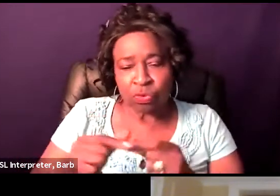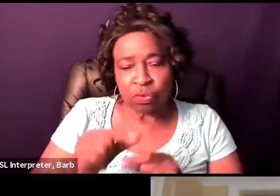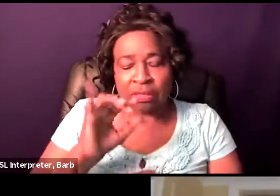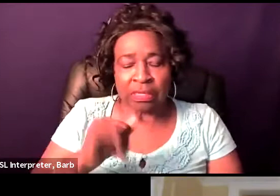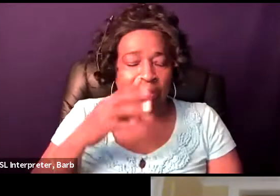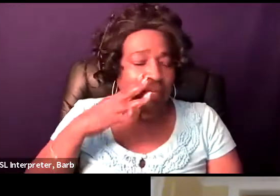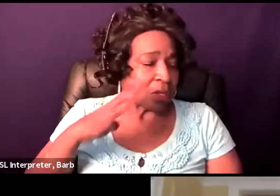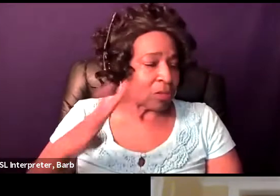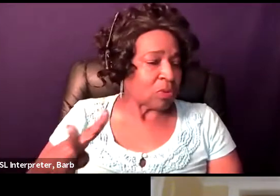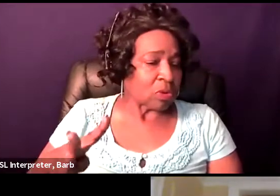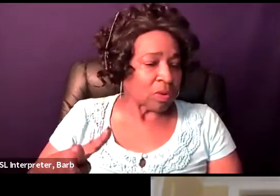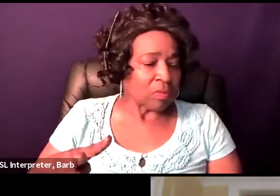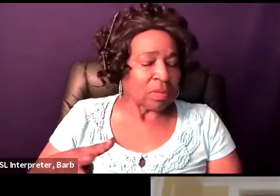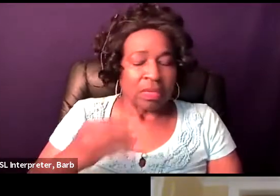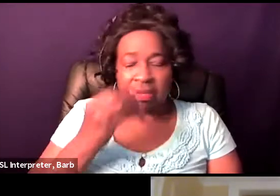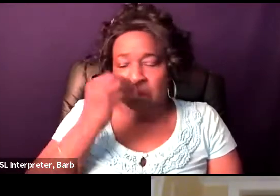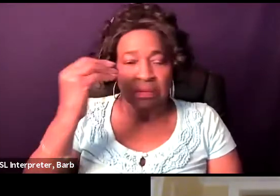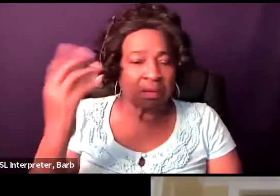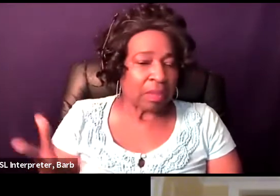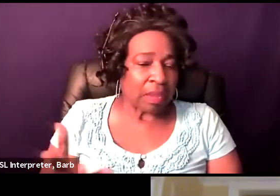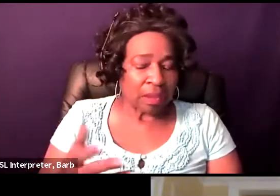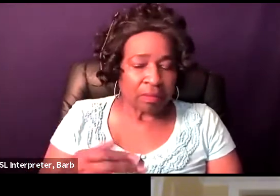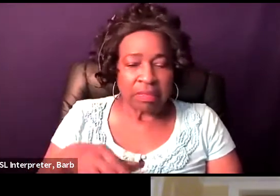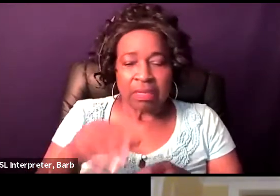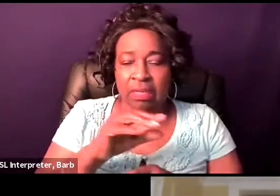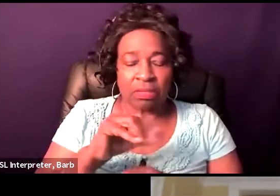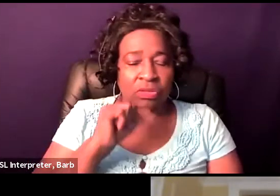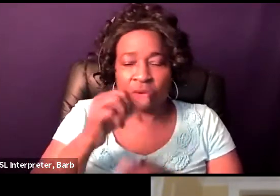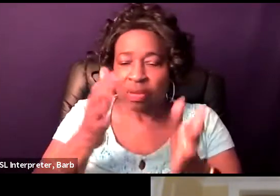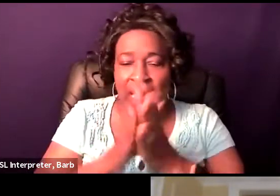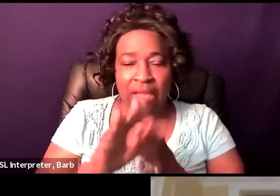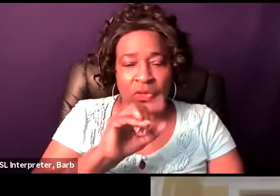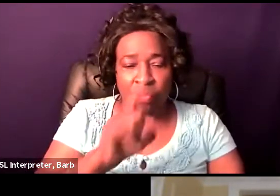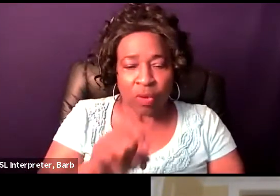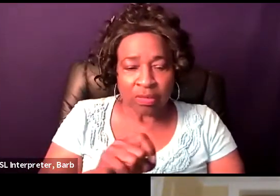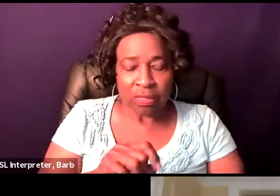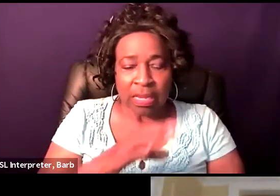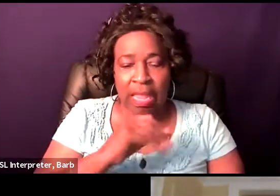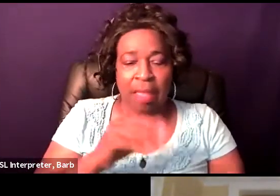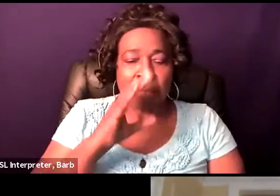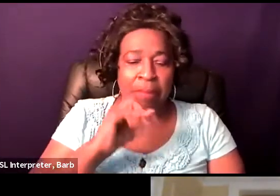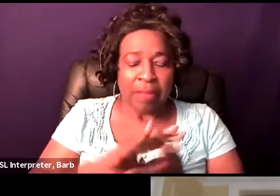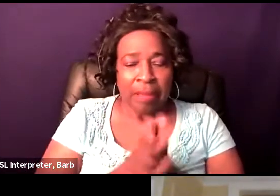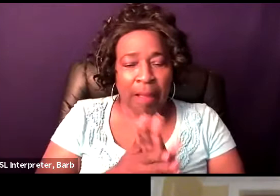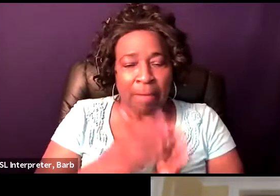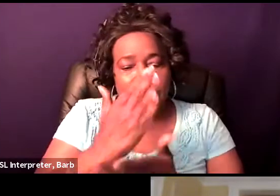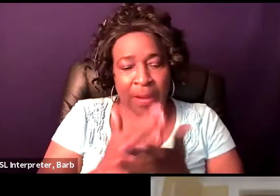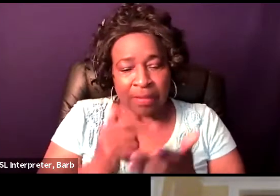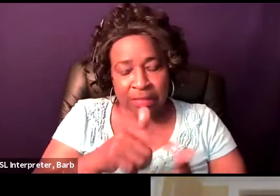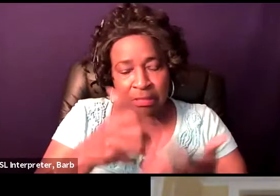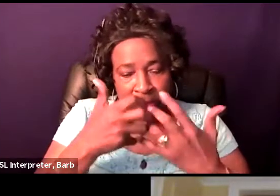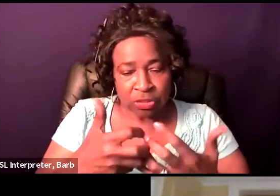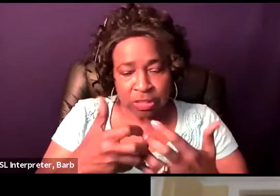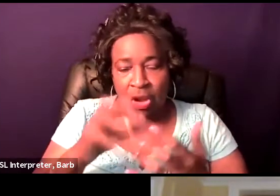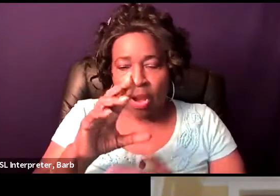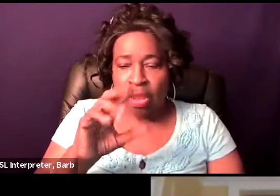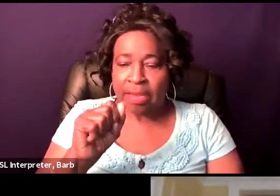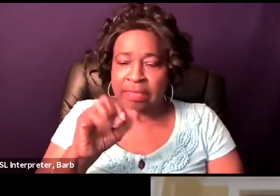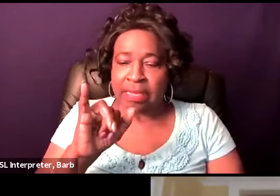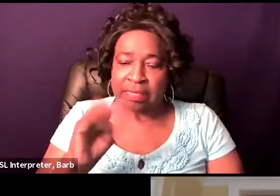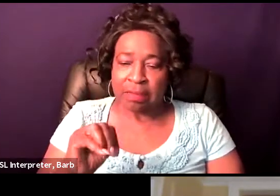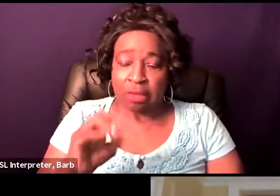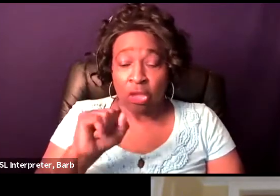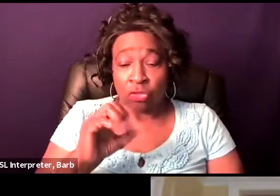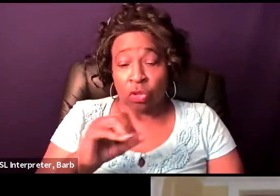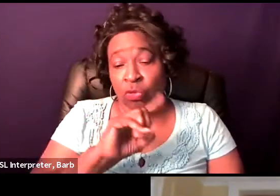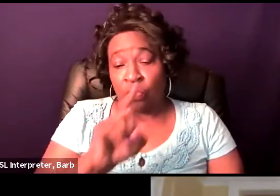indifferent, just not to ask any questions and put their heads down and be part of this machinery of racism. And so the question for us